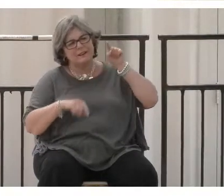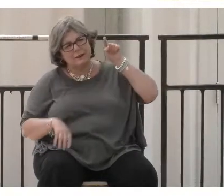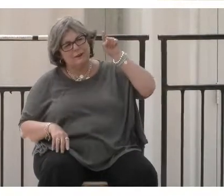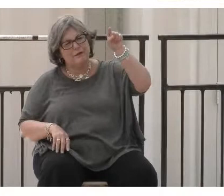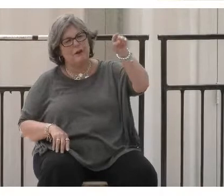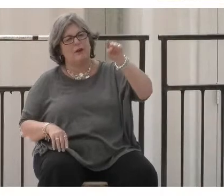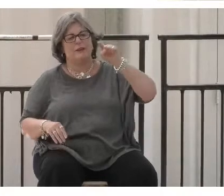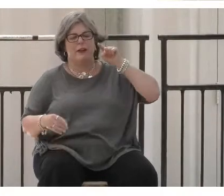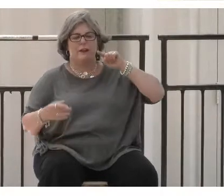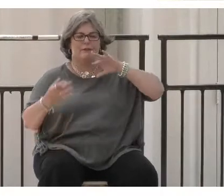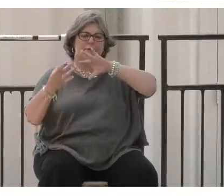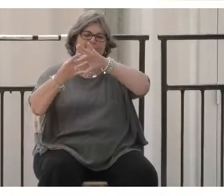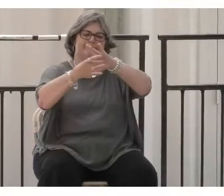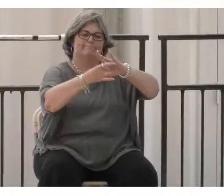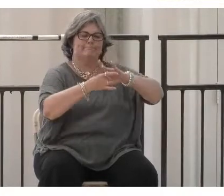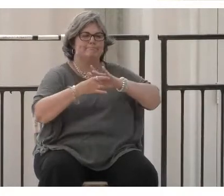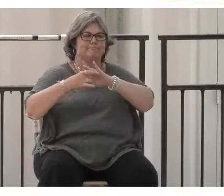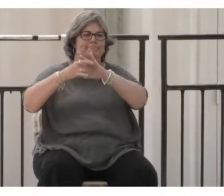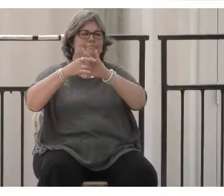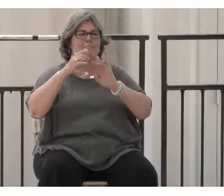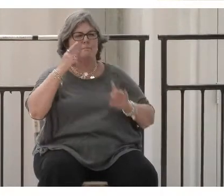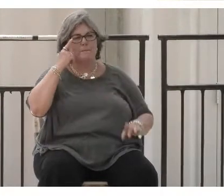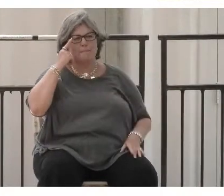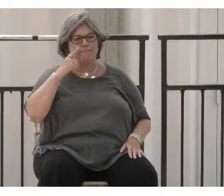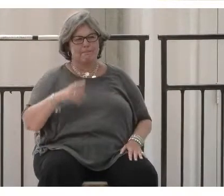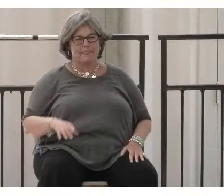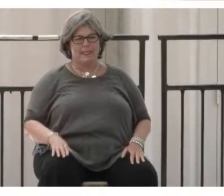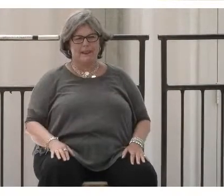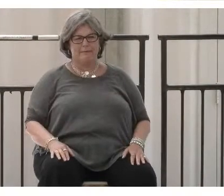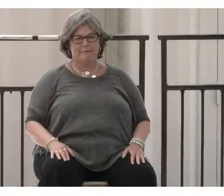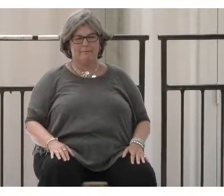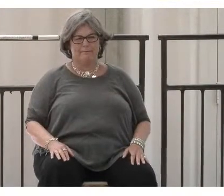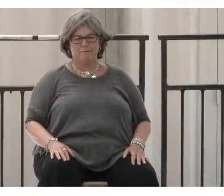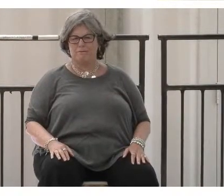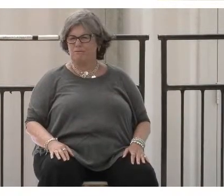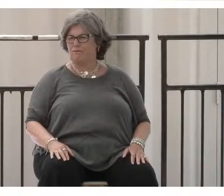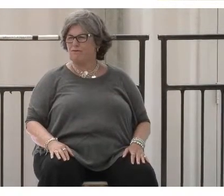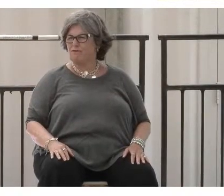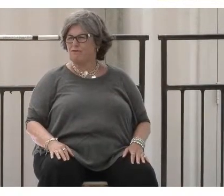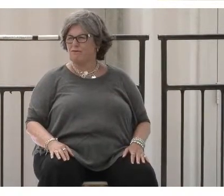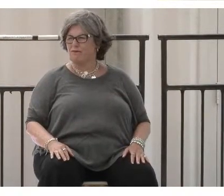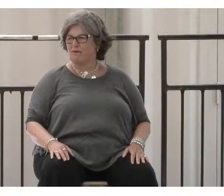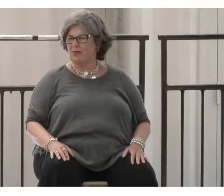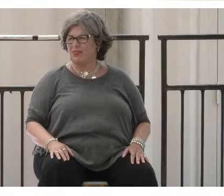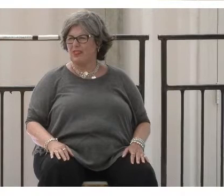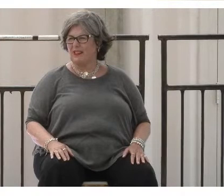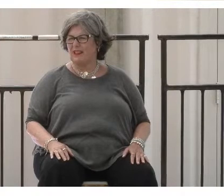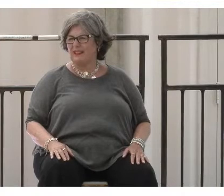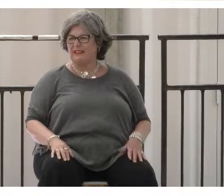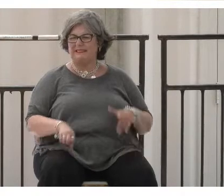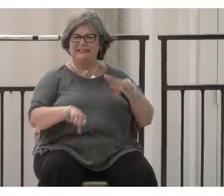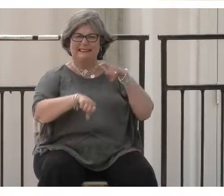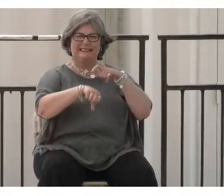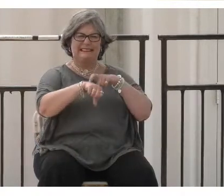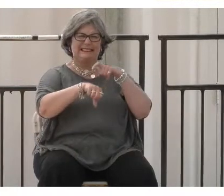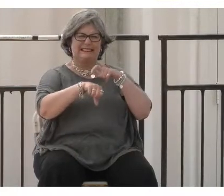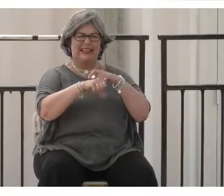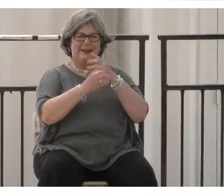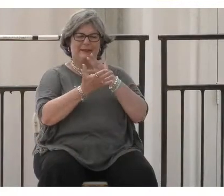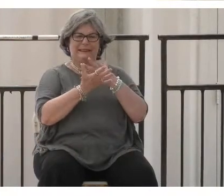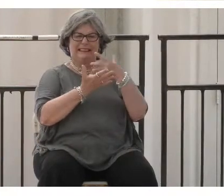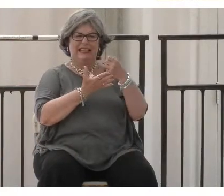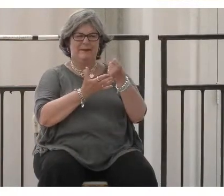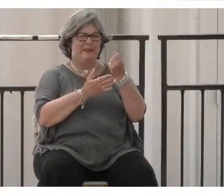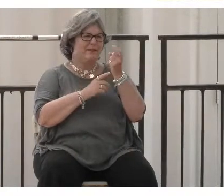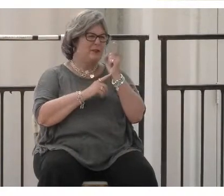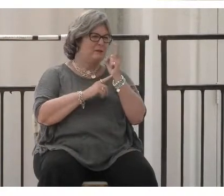very closely connected. In that closing note, I know we're running close out of time, but we have a